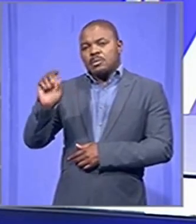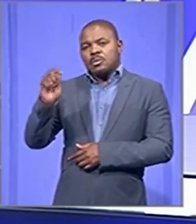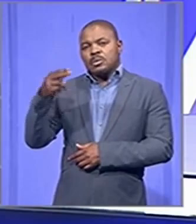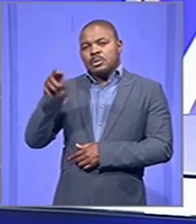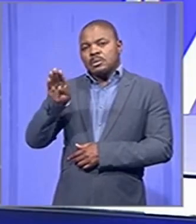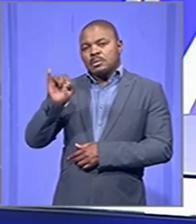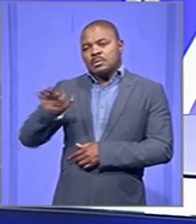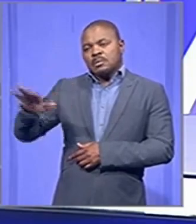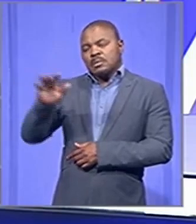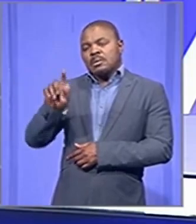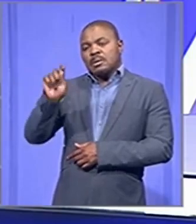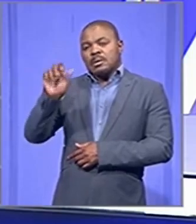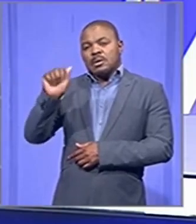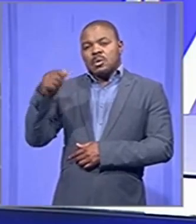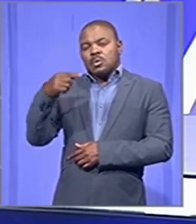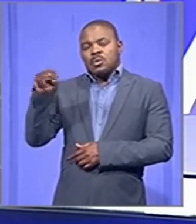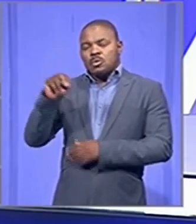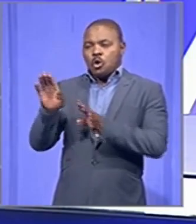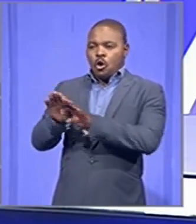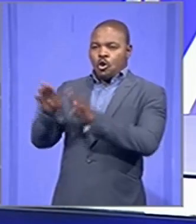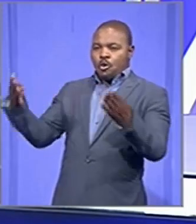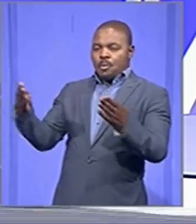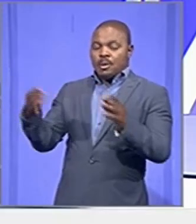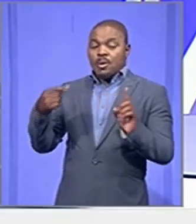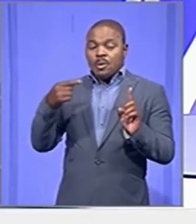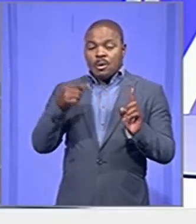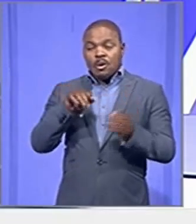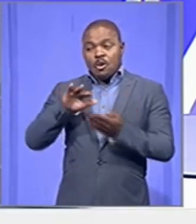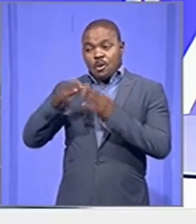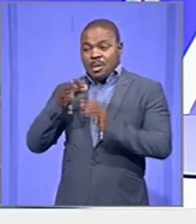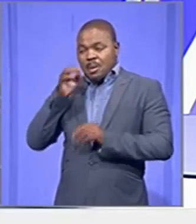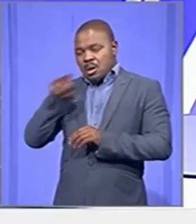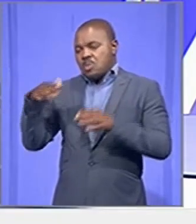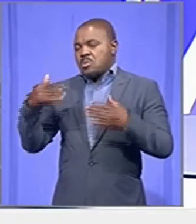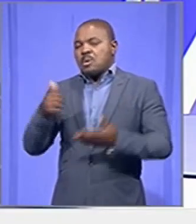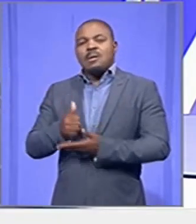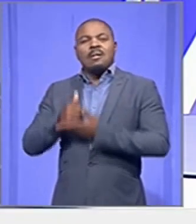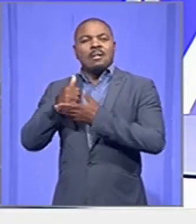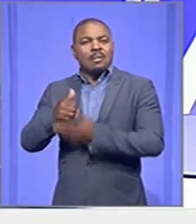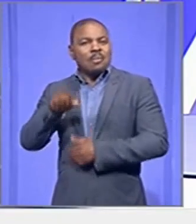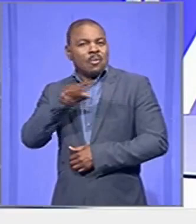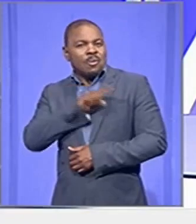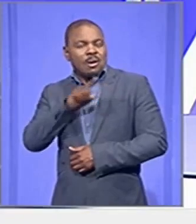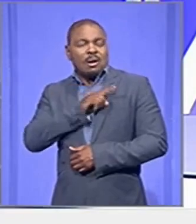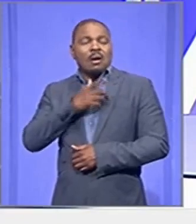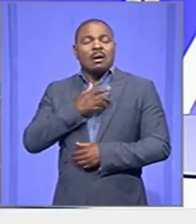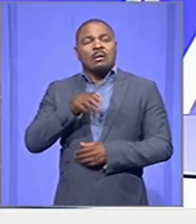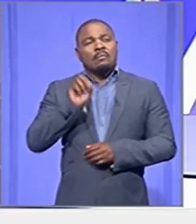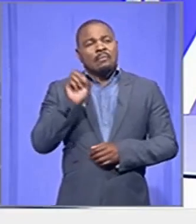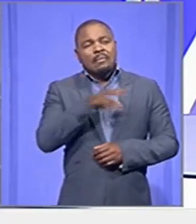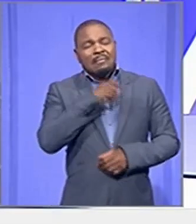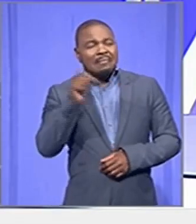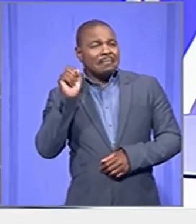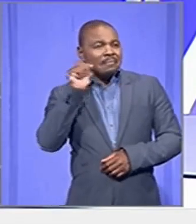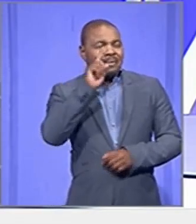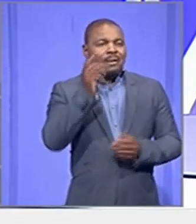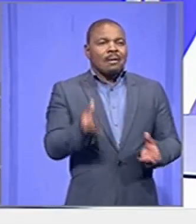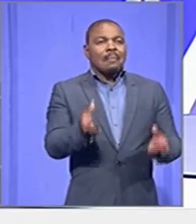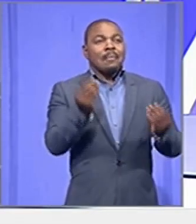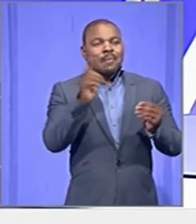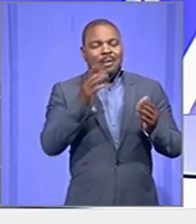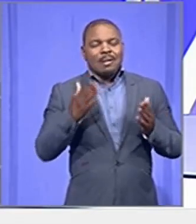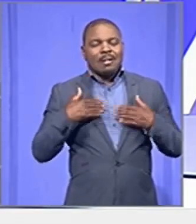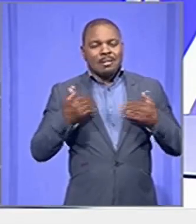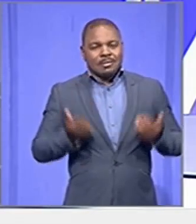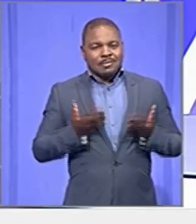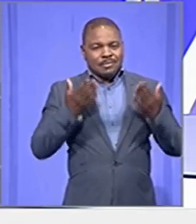ntlenyana ho Taung Northwest ba ai bare sitsi sena se tlilo ba thusa haholo ka ha ba ne ba tsama maeto a malelele ho finyella ditshebeletso tsa